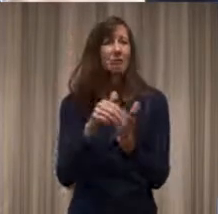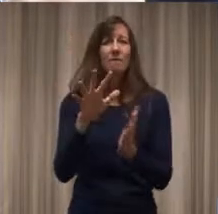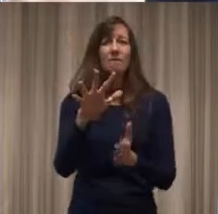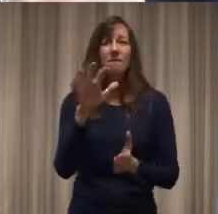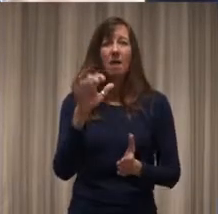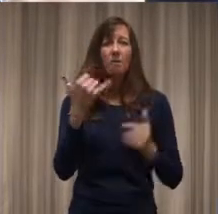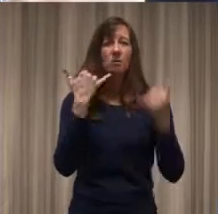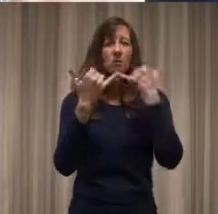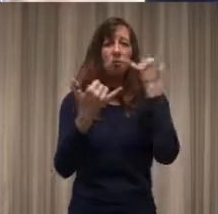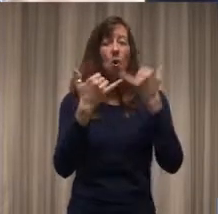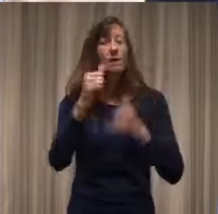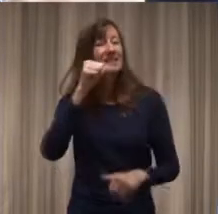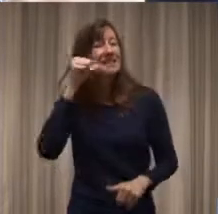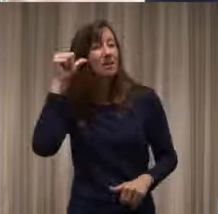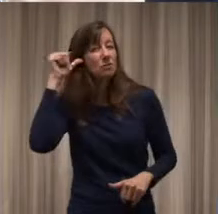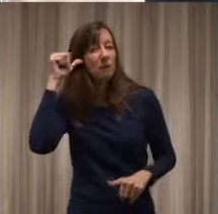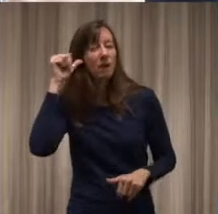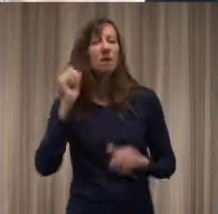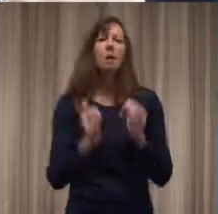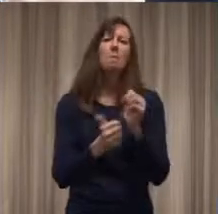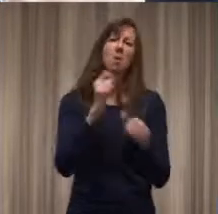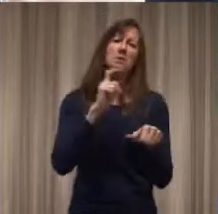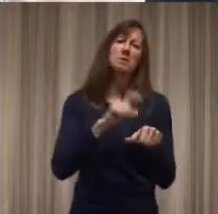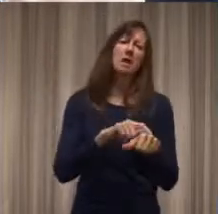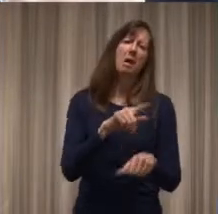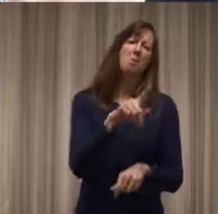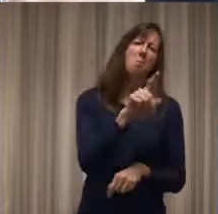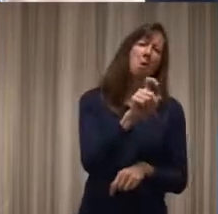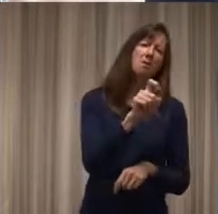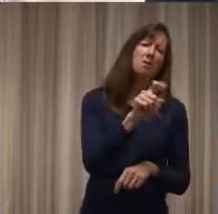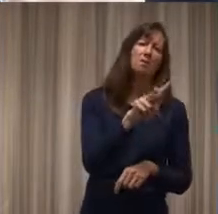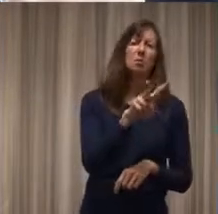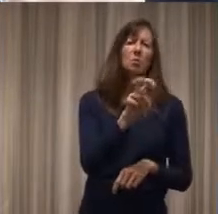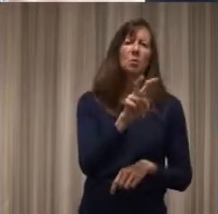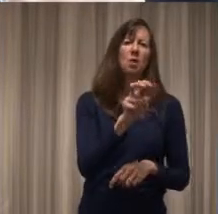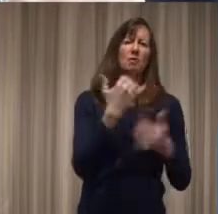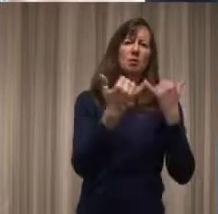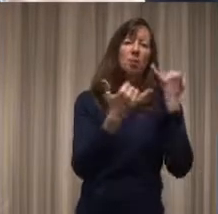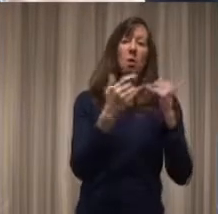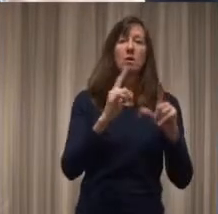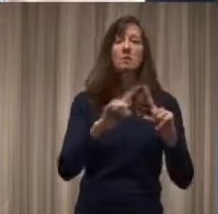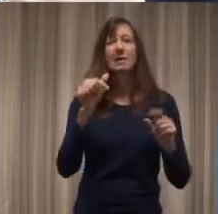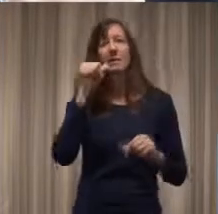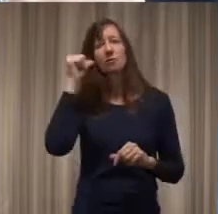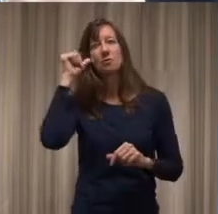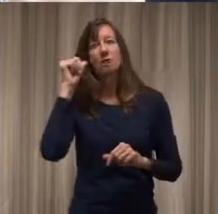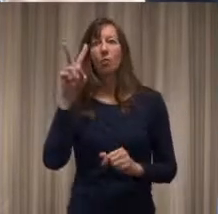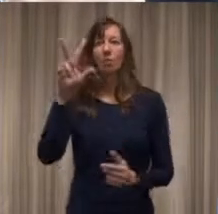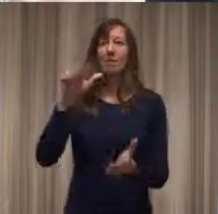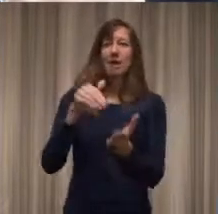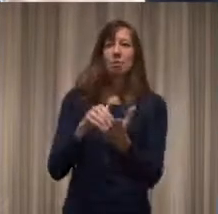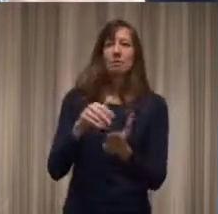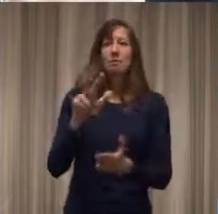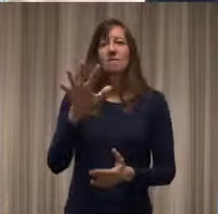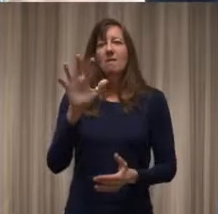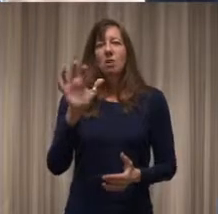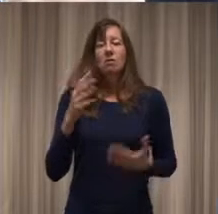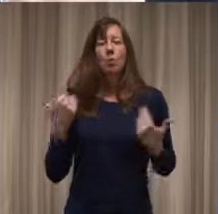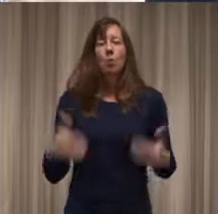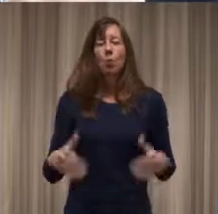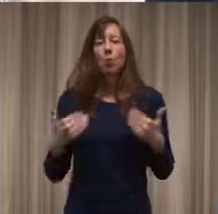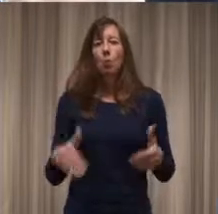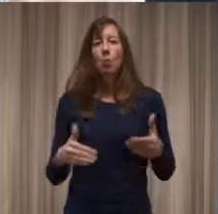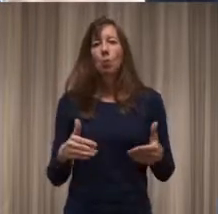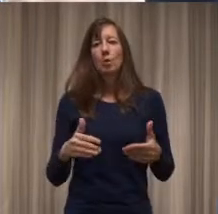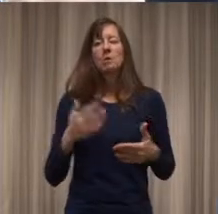yesterday. Usually we get 100 to 200. So we did have longer than expected wait times. I apologize for